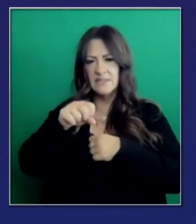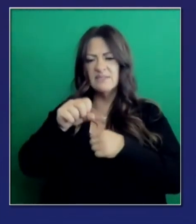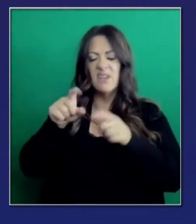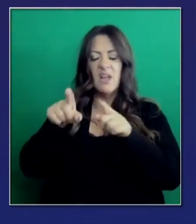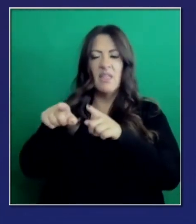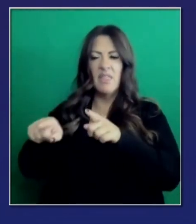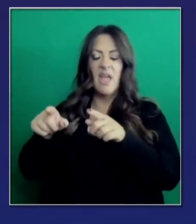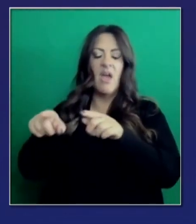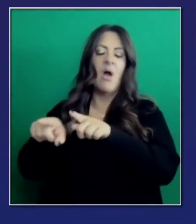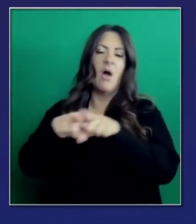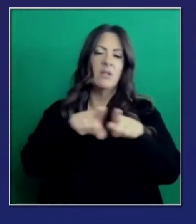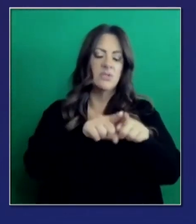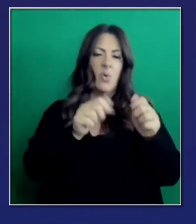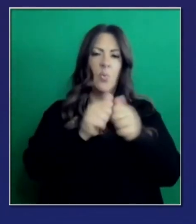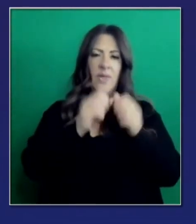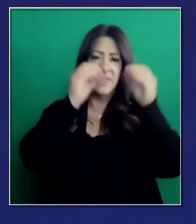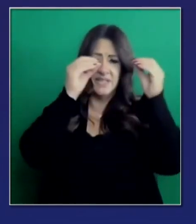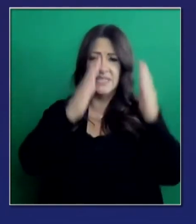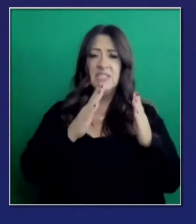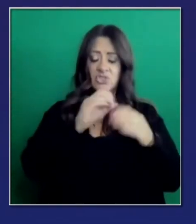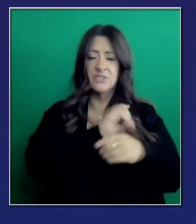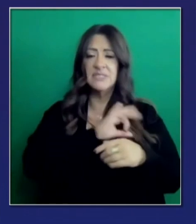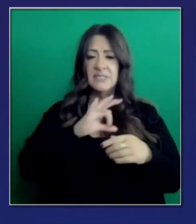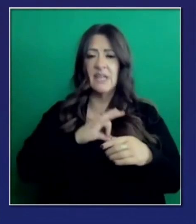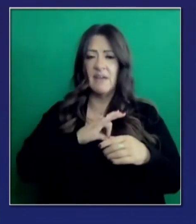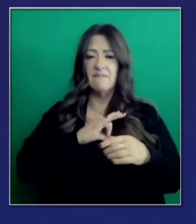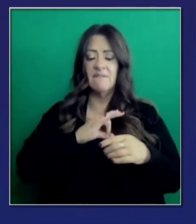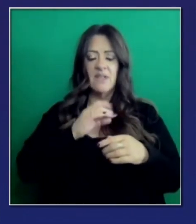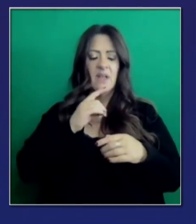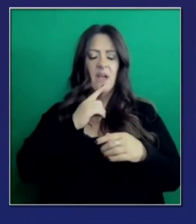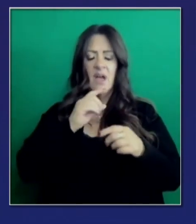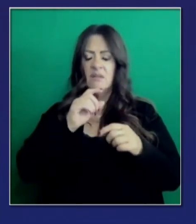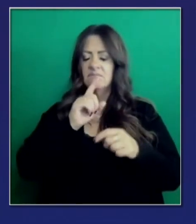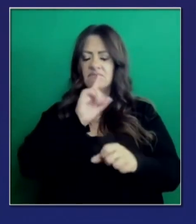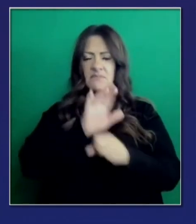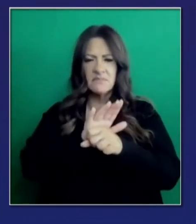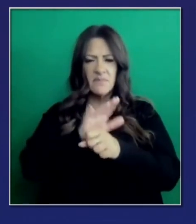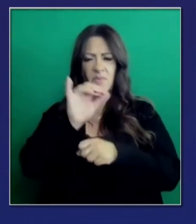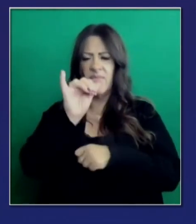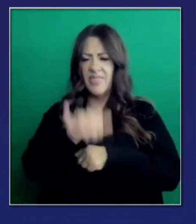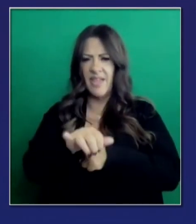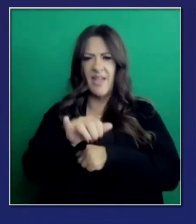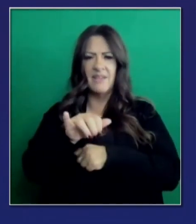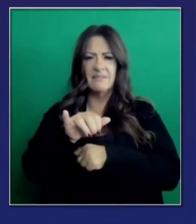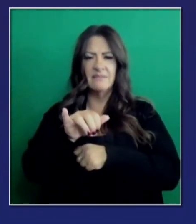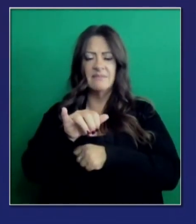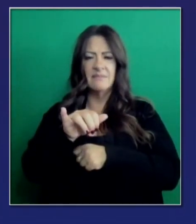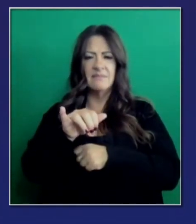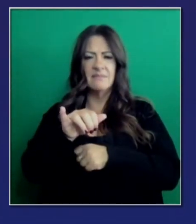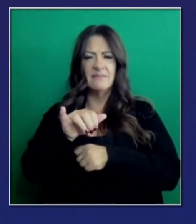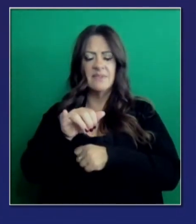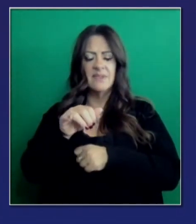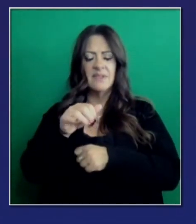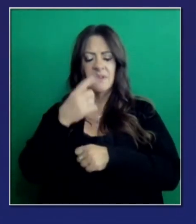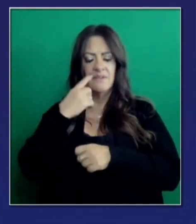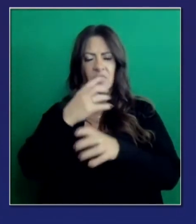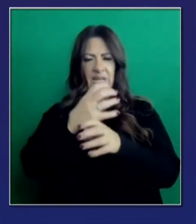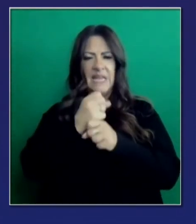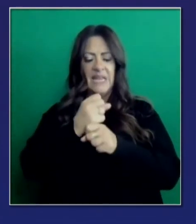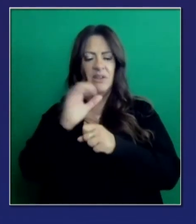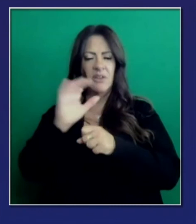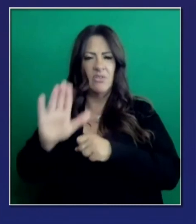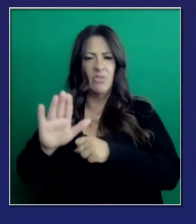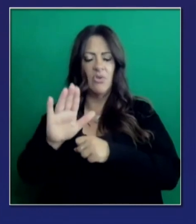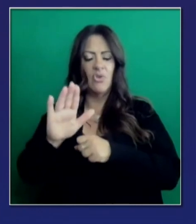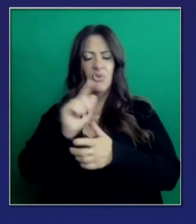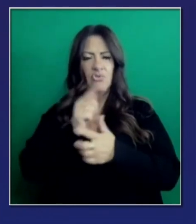So that is firm in terms of our prioritization. As it relates to the deeper issues, here's a great opportunity. I'm sort of smiling when you asked the